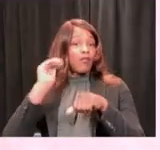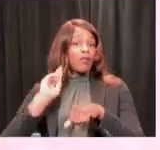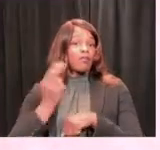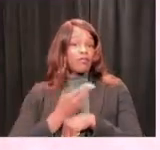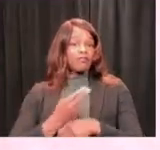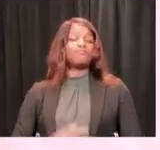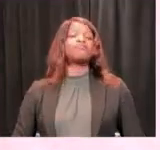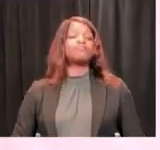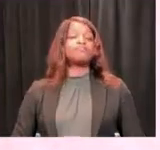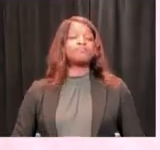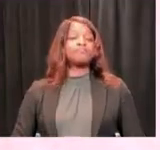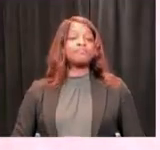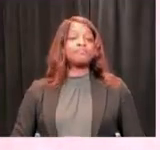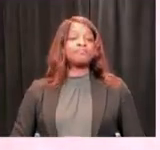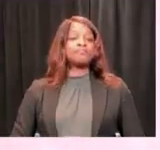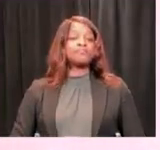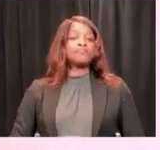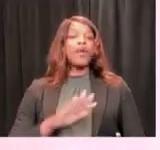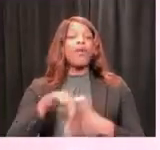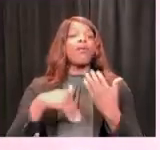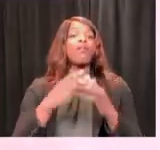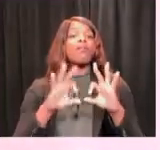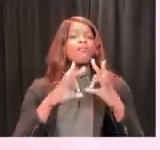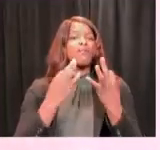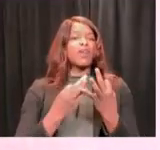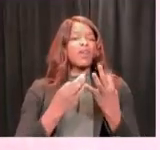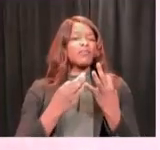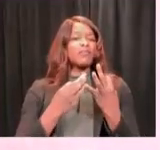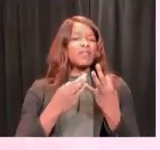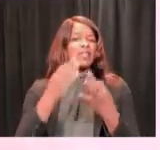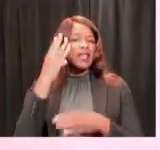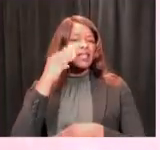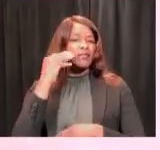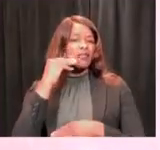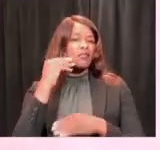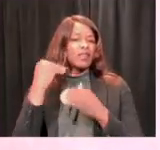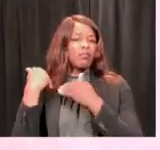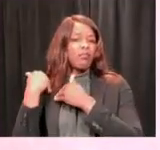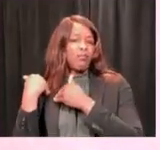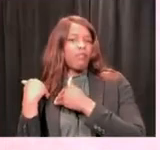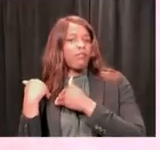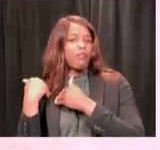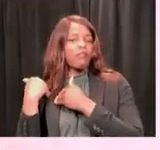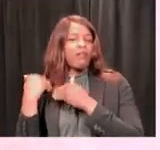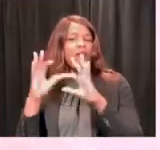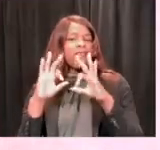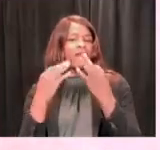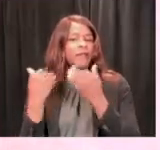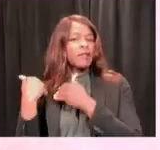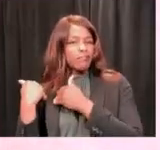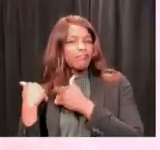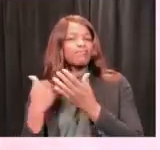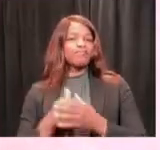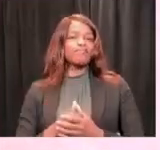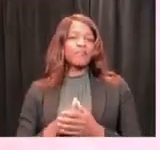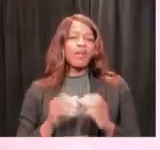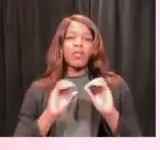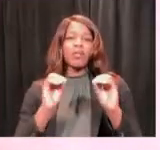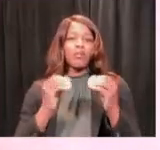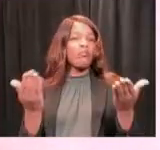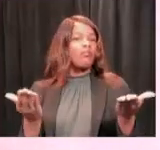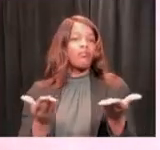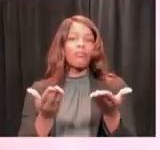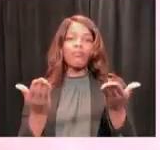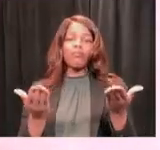deal, friends. Every single family has family baggage. I mean, every single family. There is no one in this room, there is